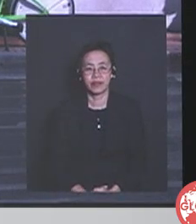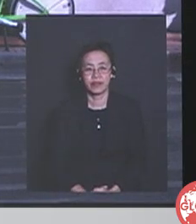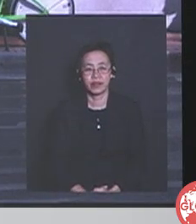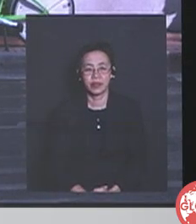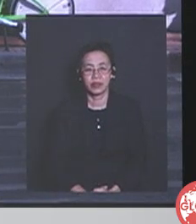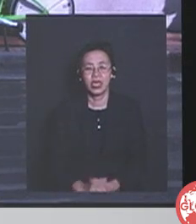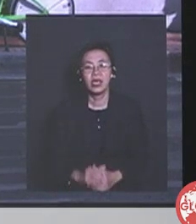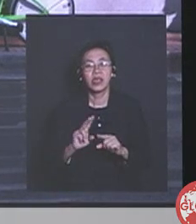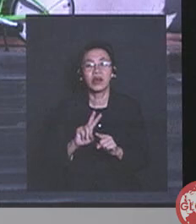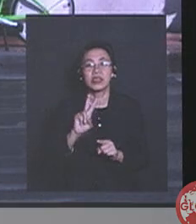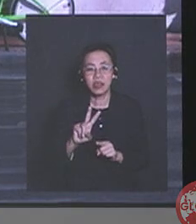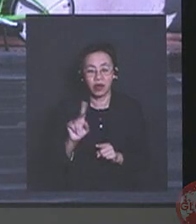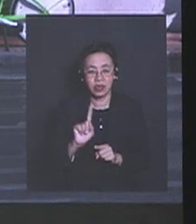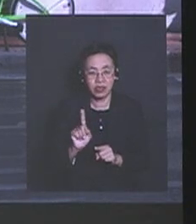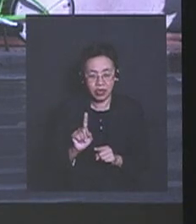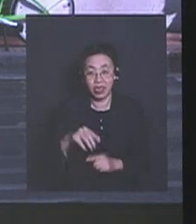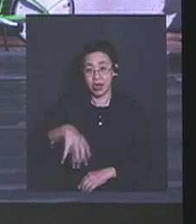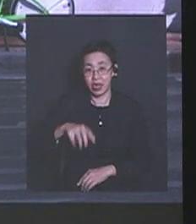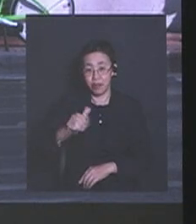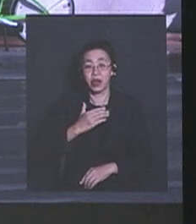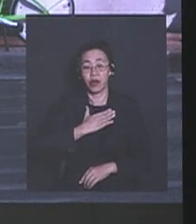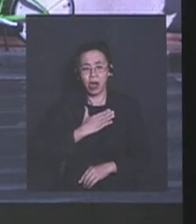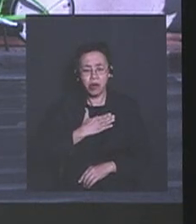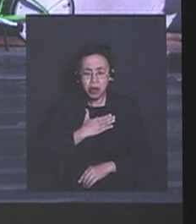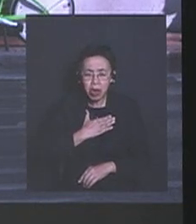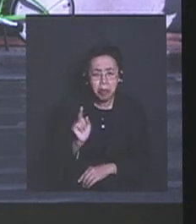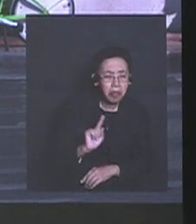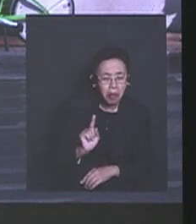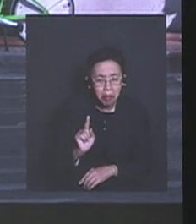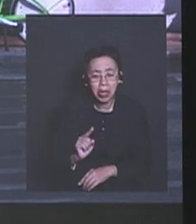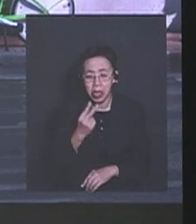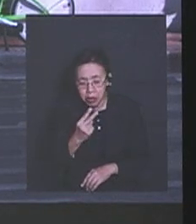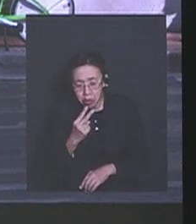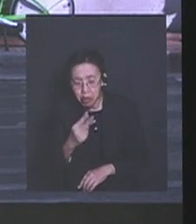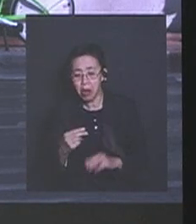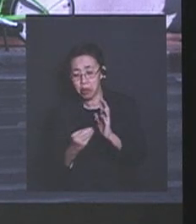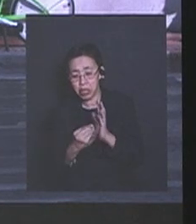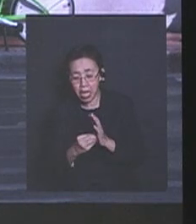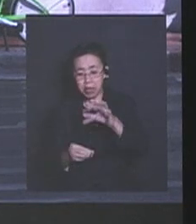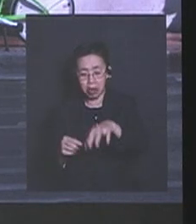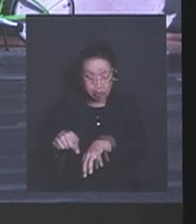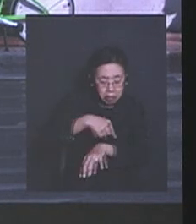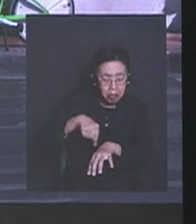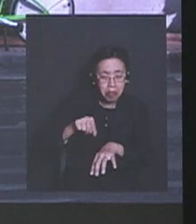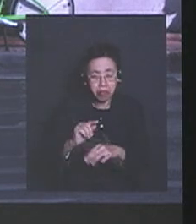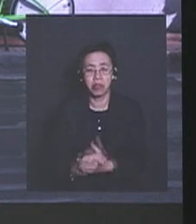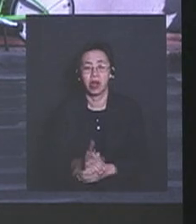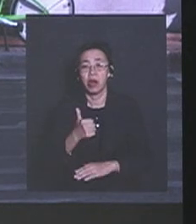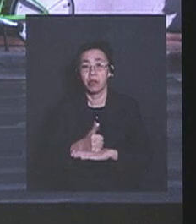city. You know, this one governor talk very often, and I will repeat it today.